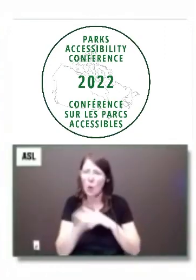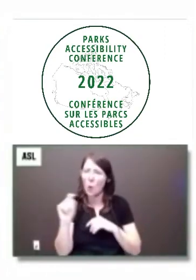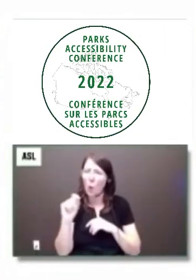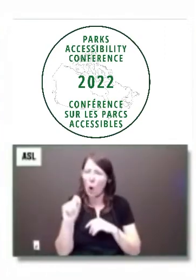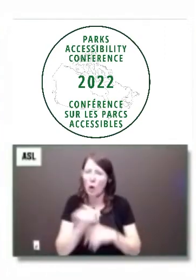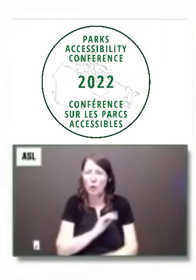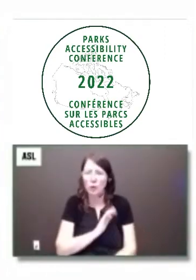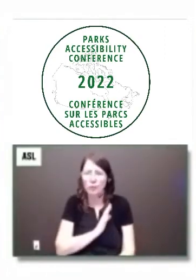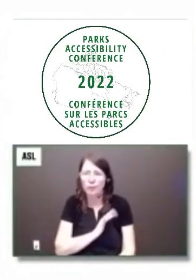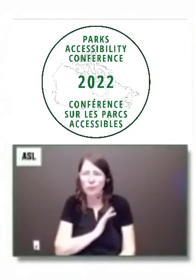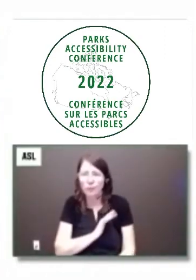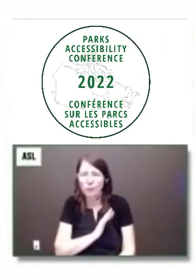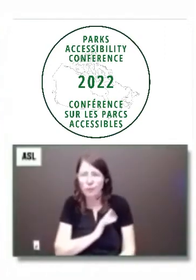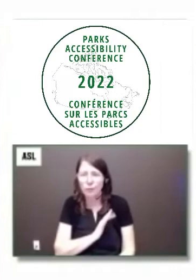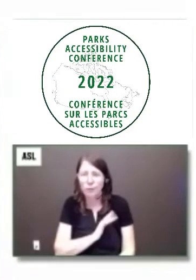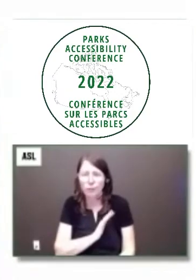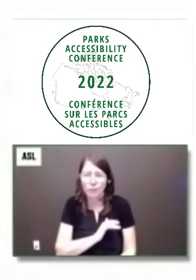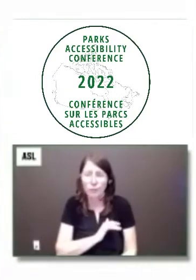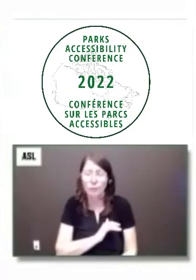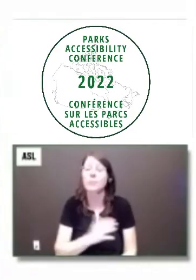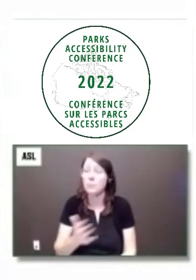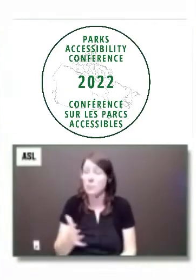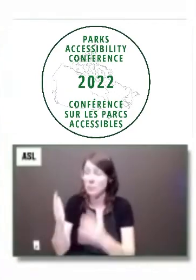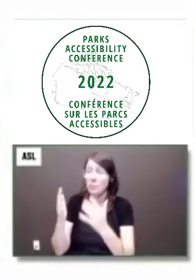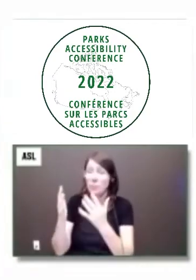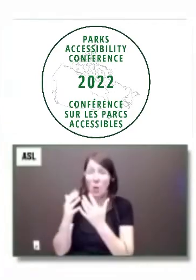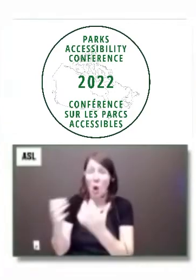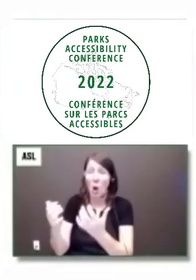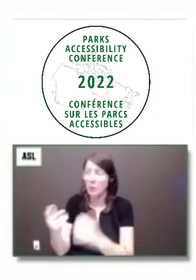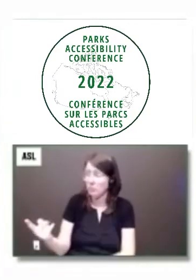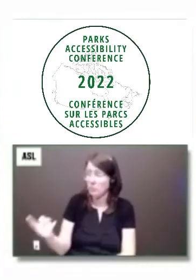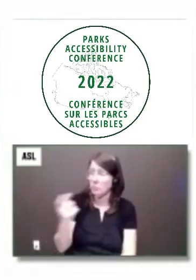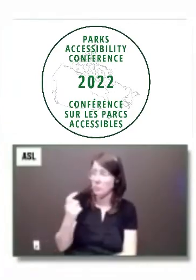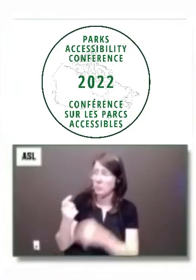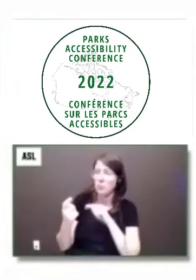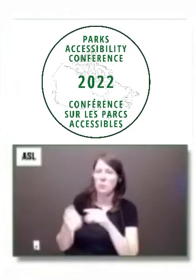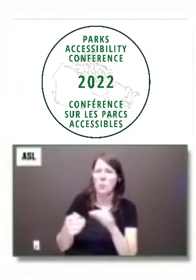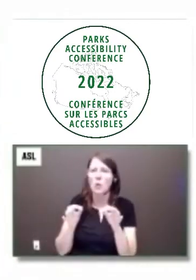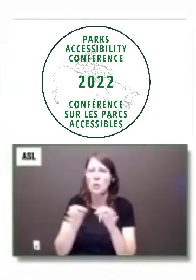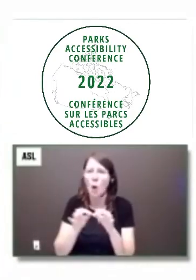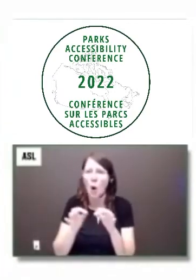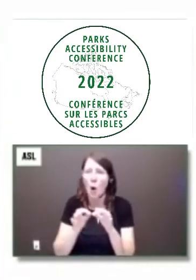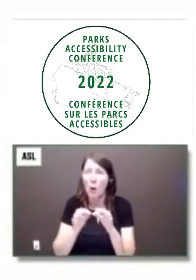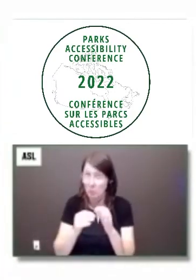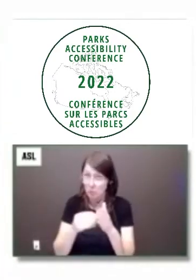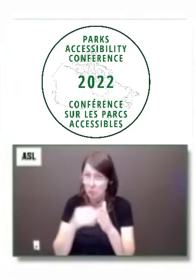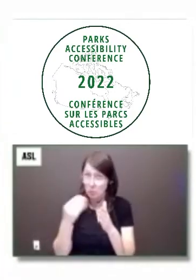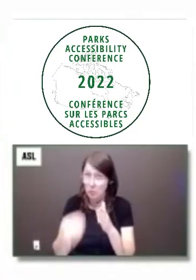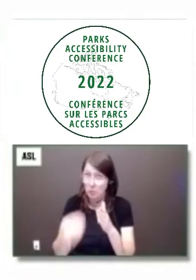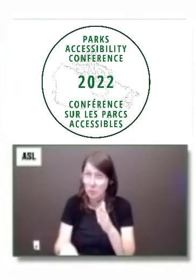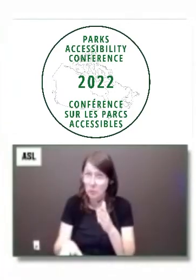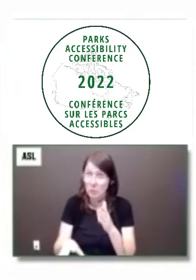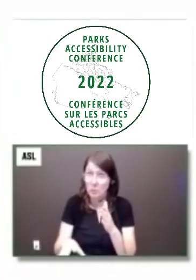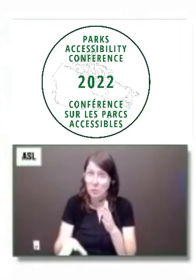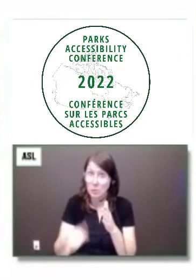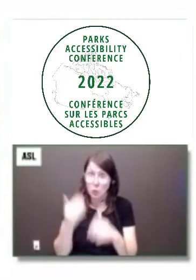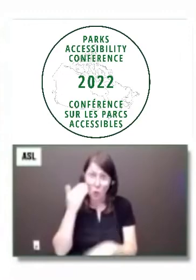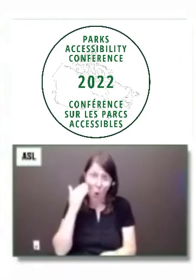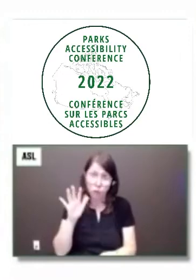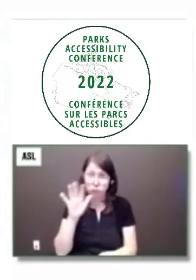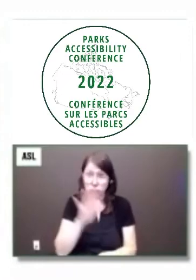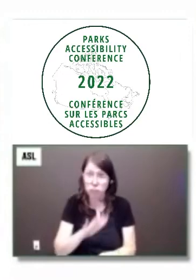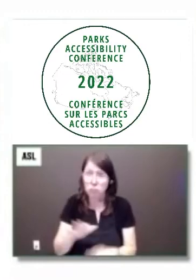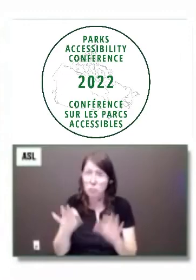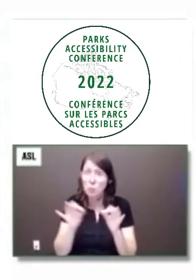audience about financial barriers and costs of these. Do you know offhand how expensive some of these